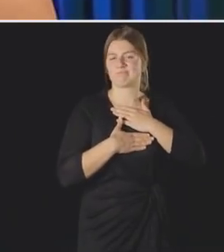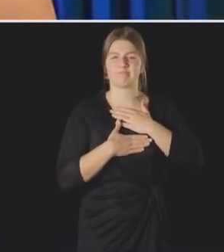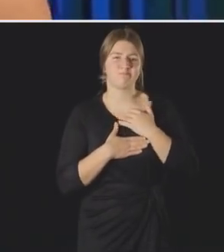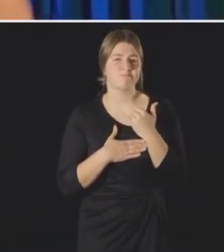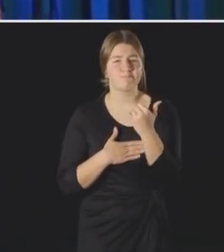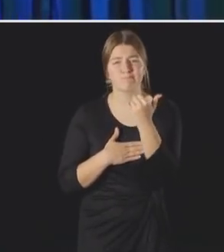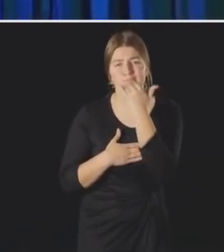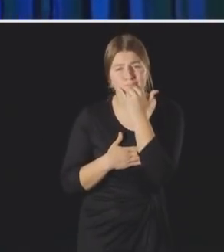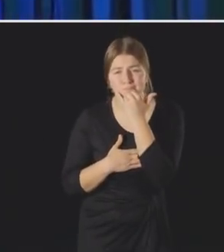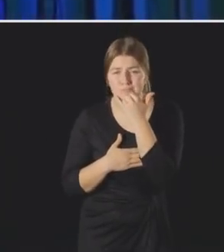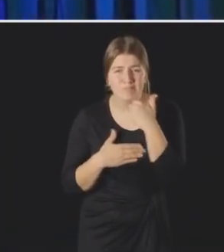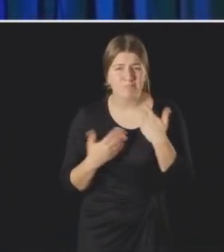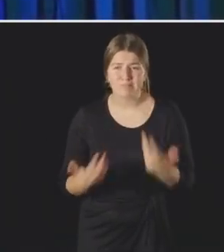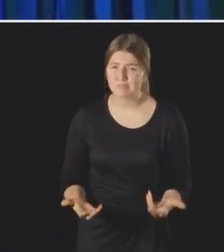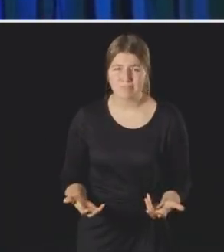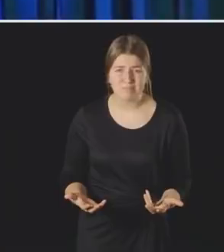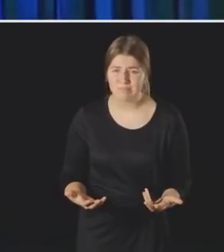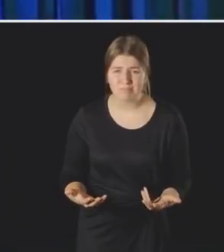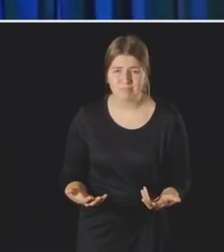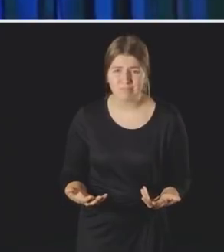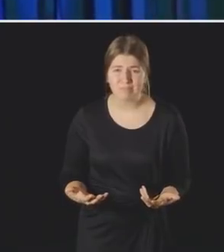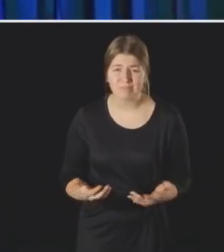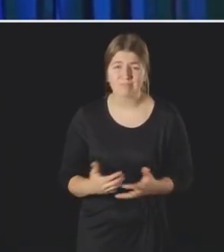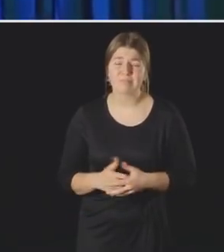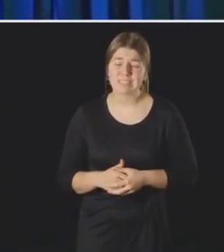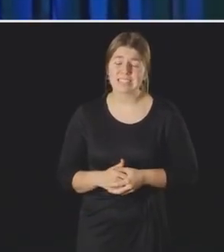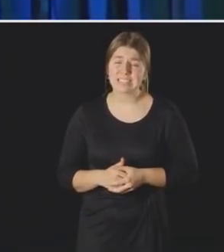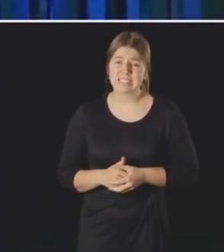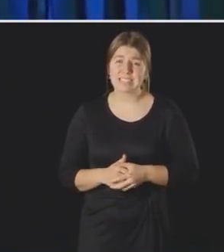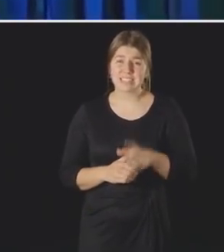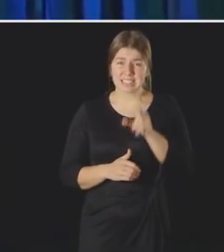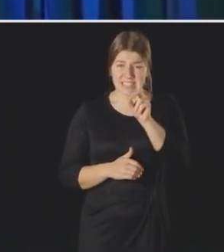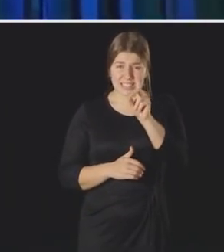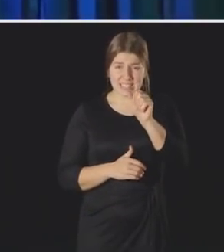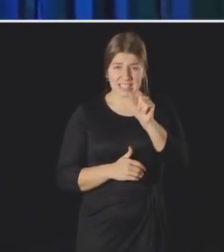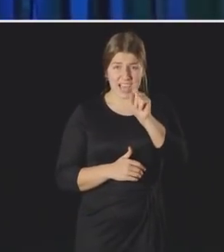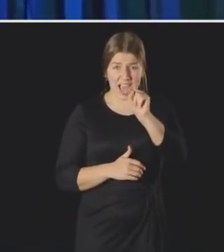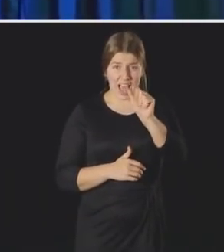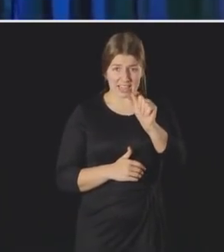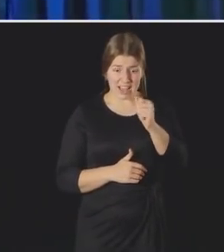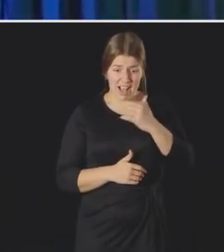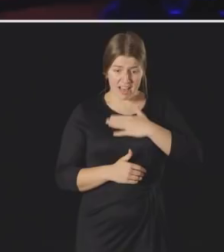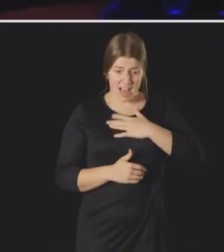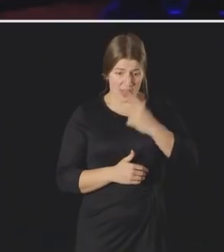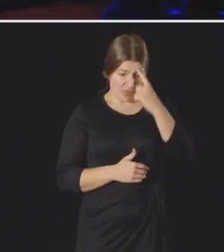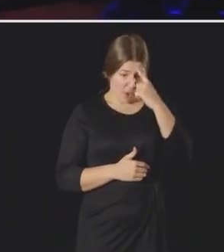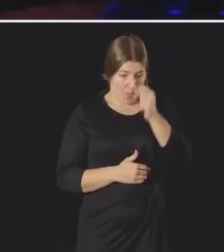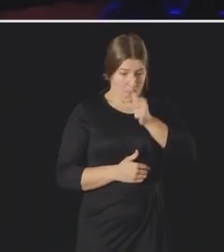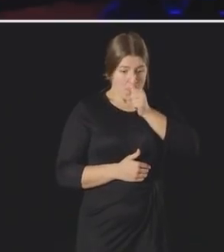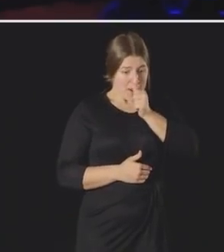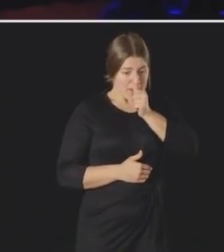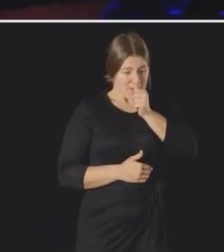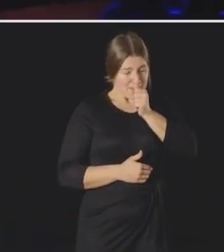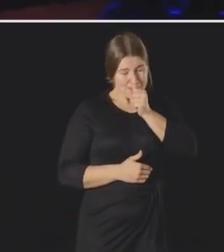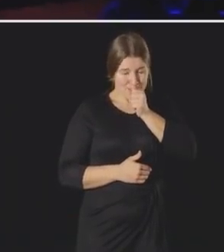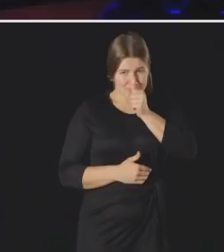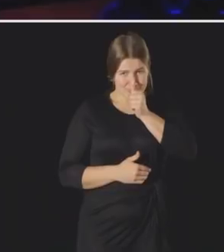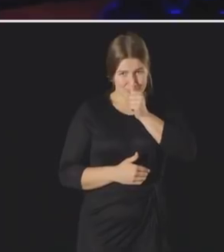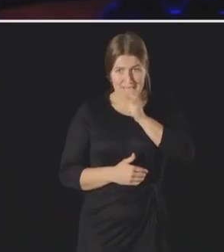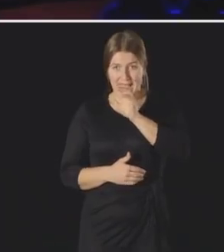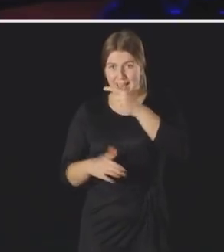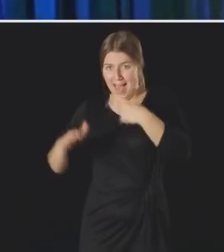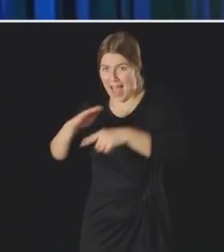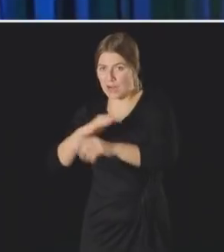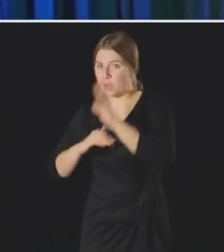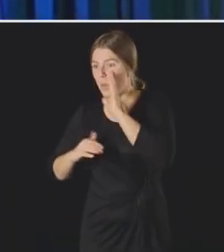error. The data that we think is private is intentionally sold by companies or hacked by thieves,